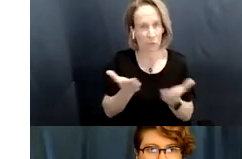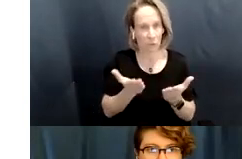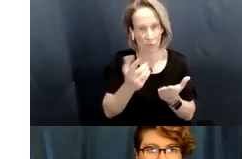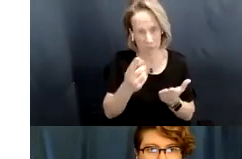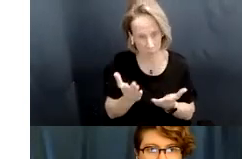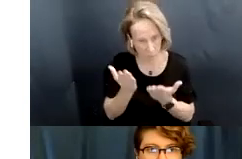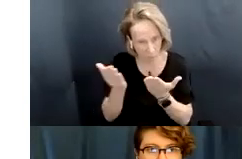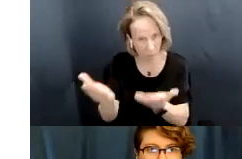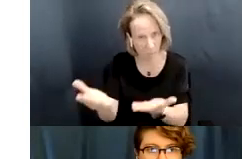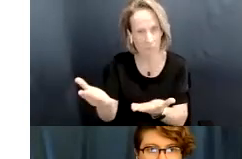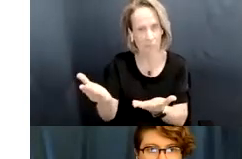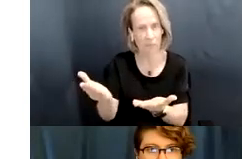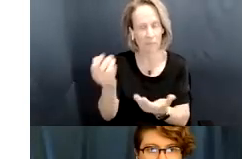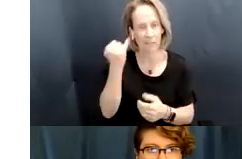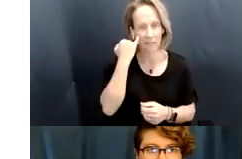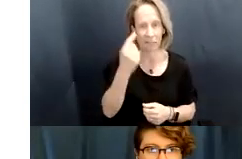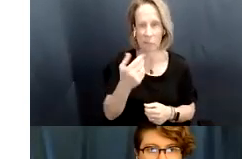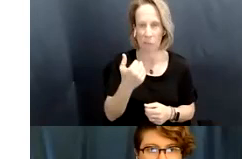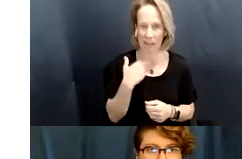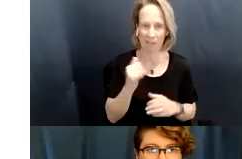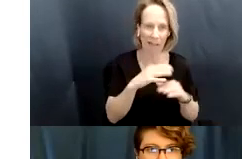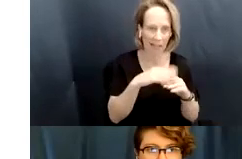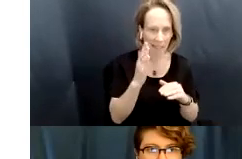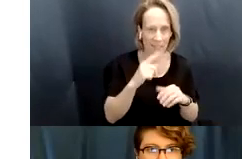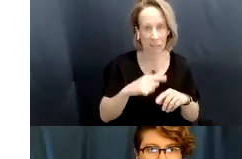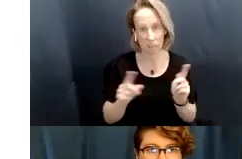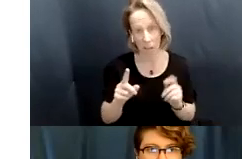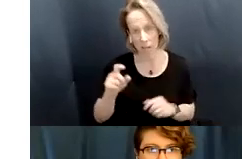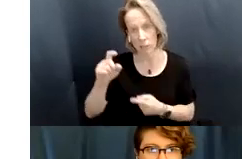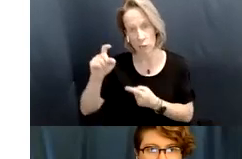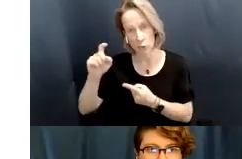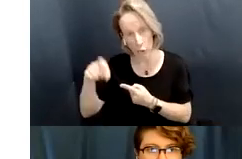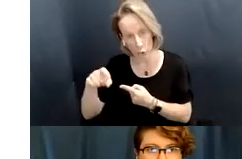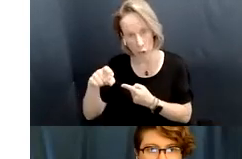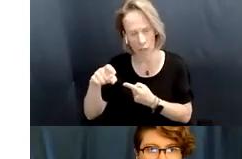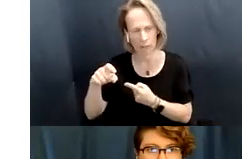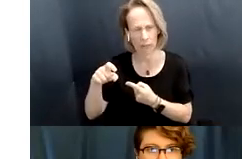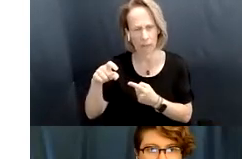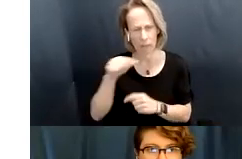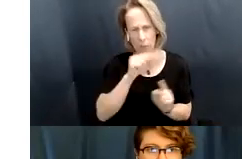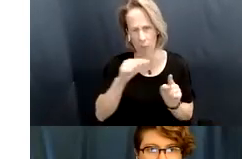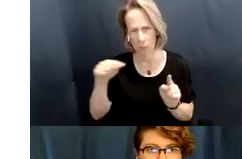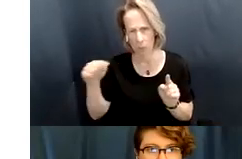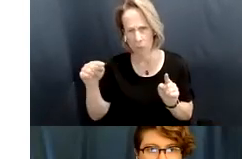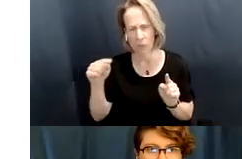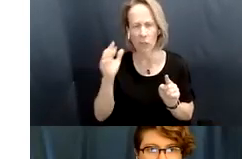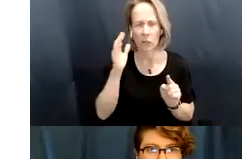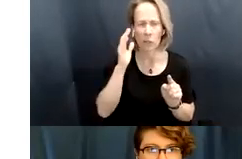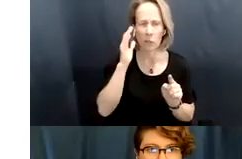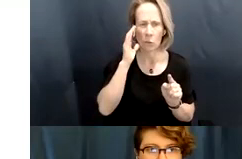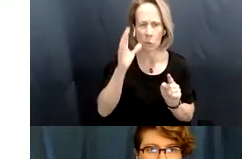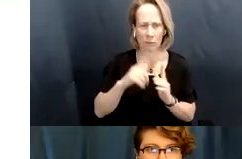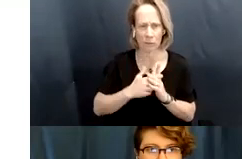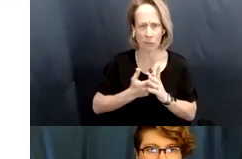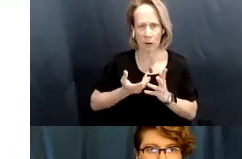at least, that but, that should, are you going to start a semblance of transference to the client, to